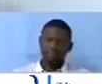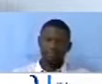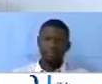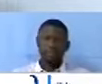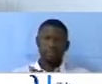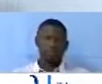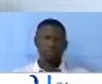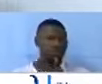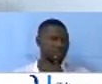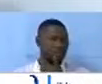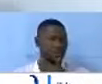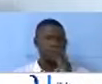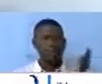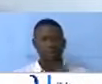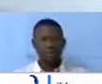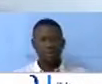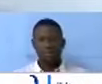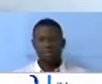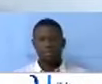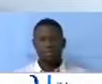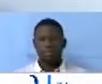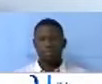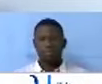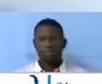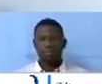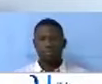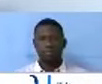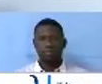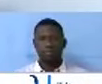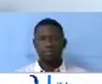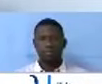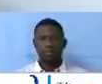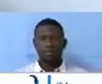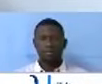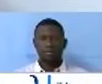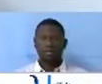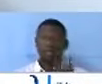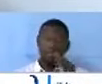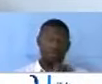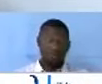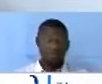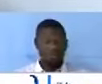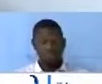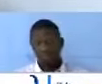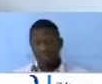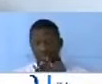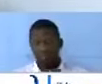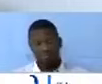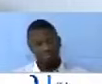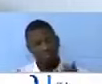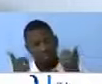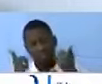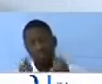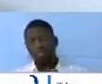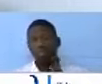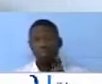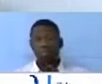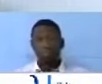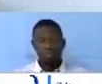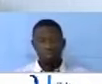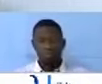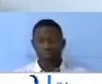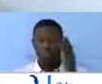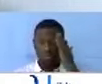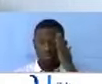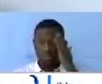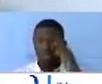don't easily tell lies. Duma day yomba fende. While you investigate, fine. I also know that there are things that